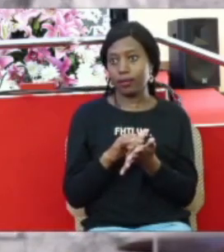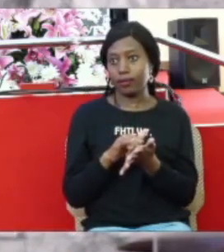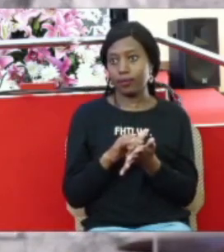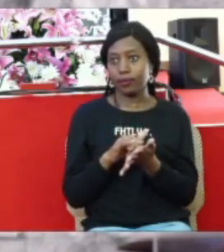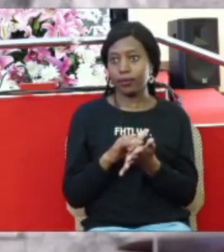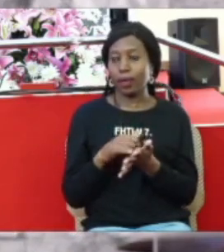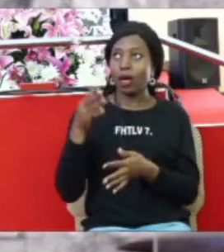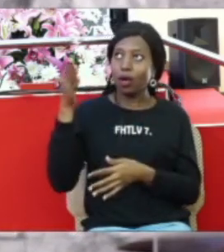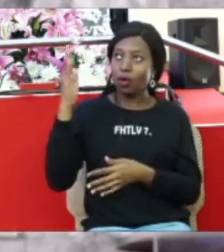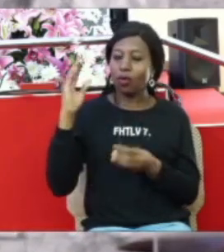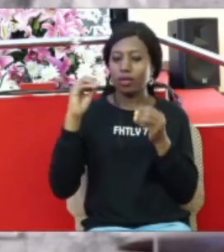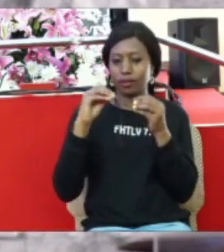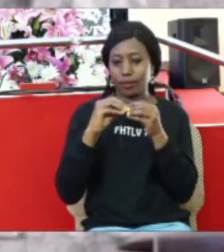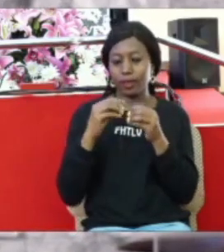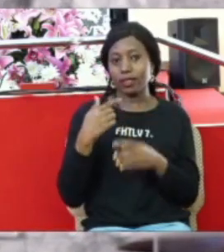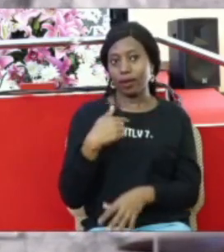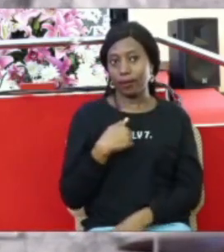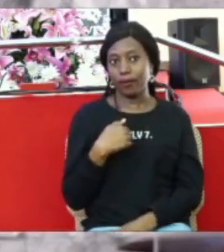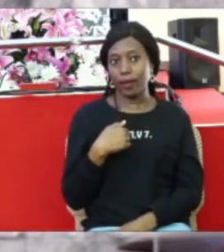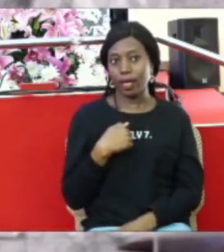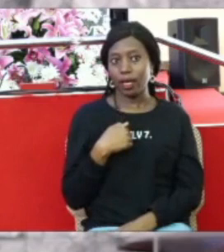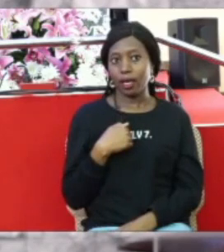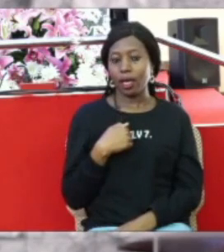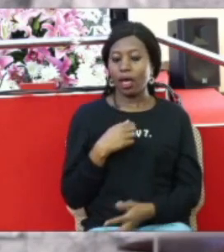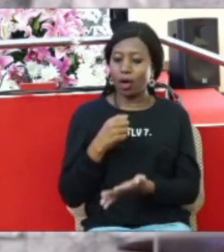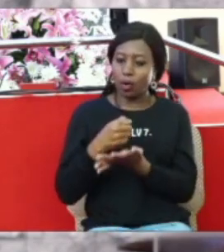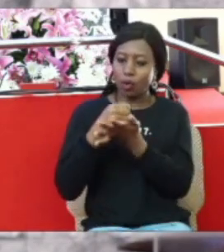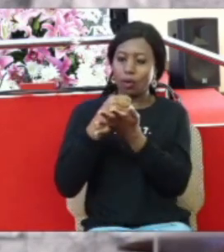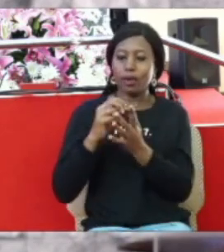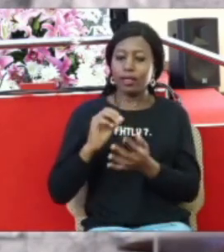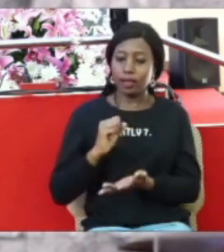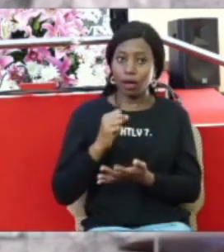encountering me, but also God that is ready to intervene on my behalf.